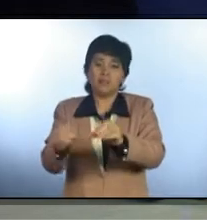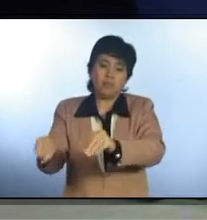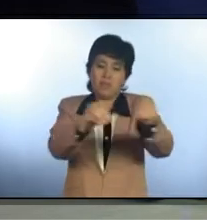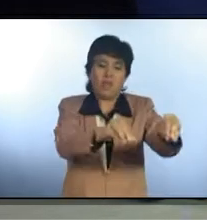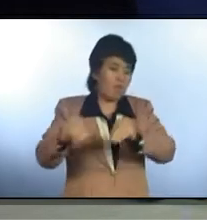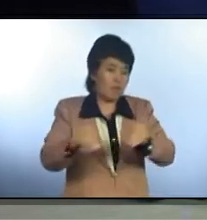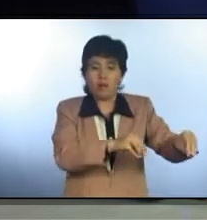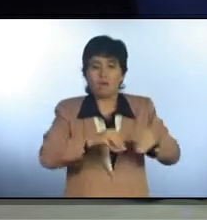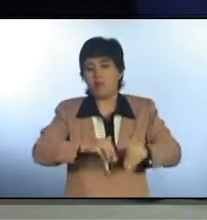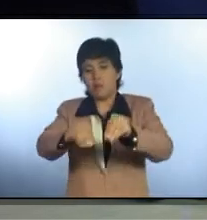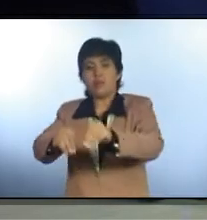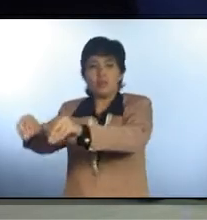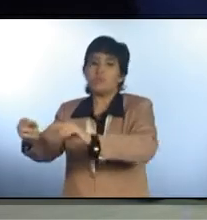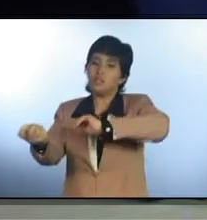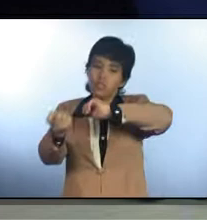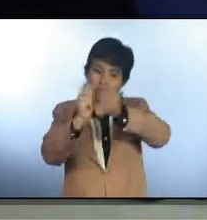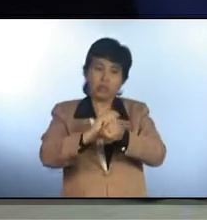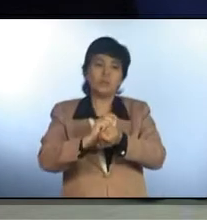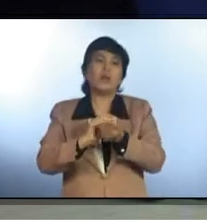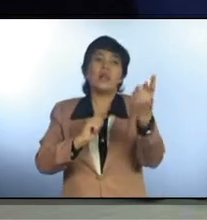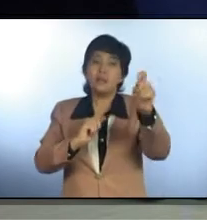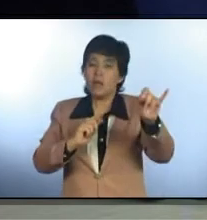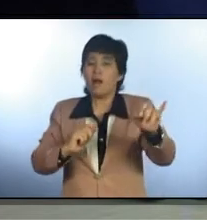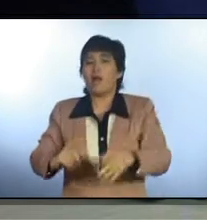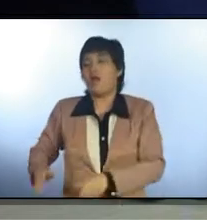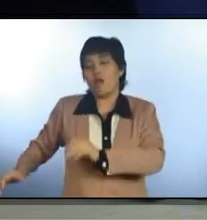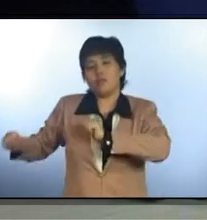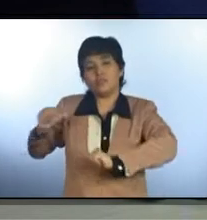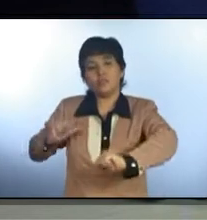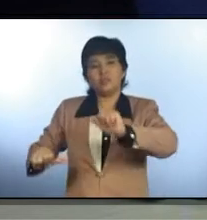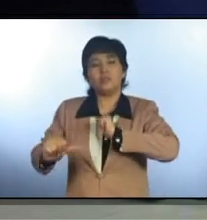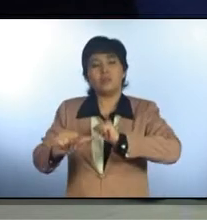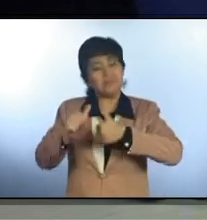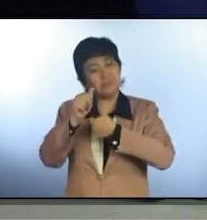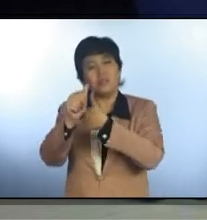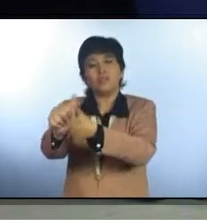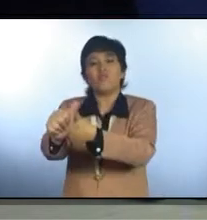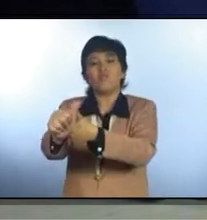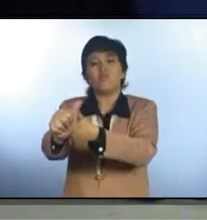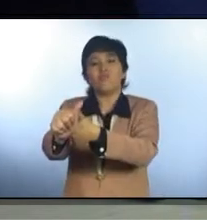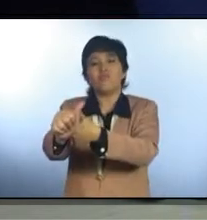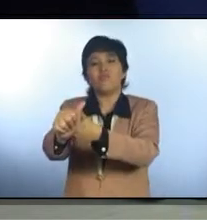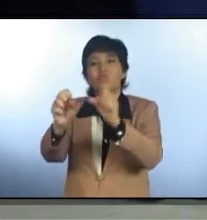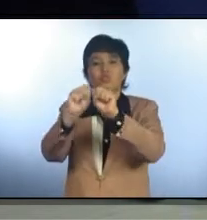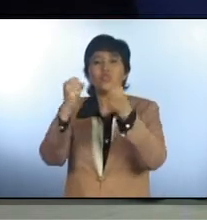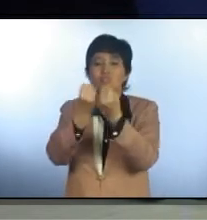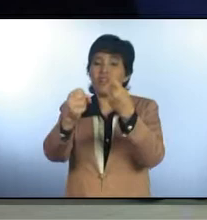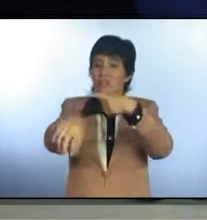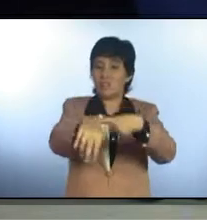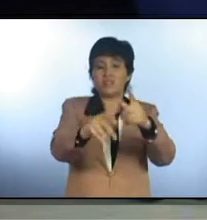place to another place, they change their attitude along the way, and this would affect your